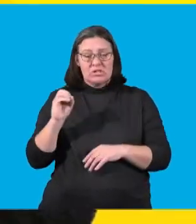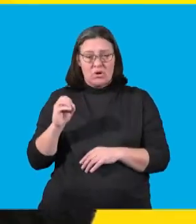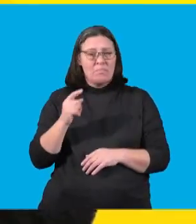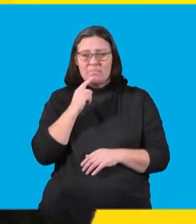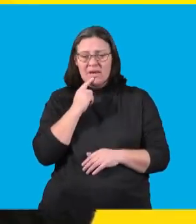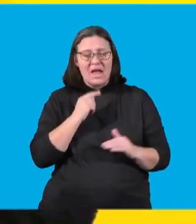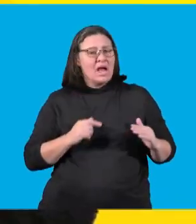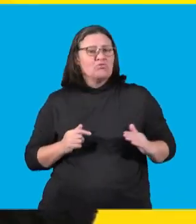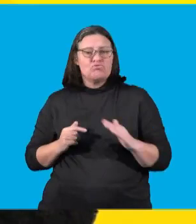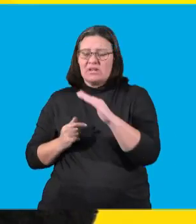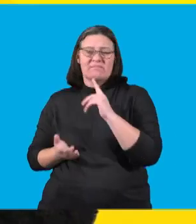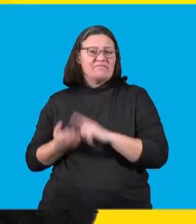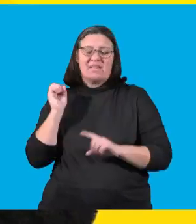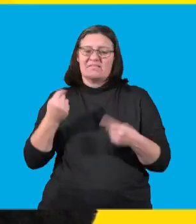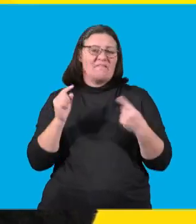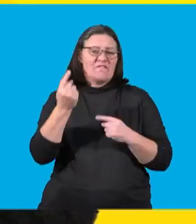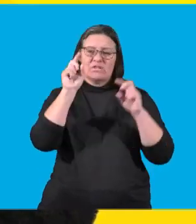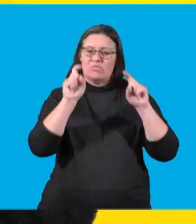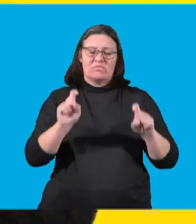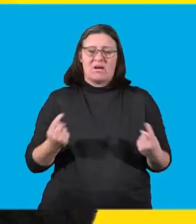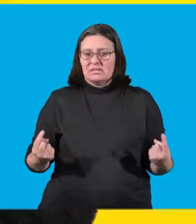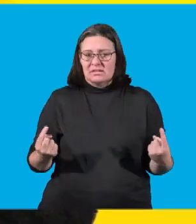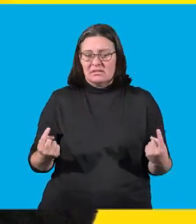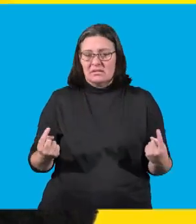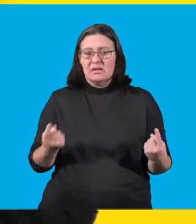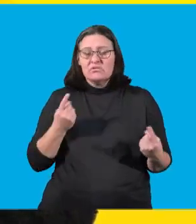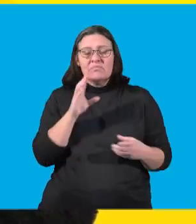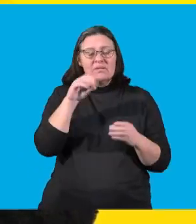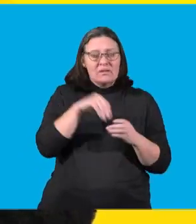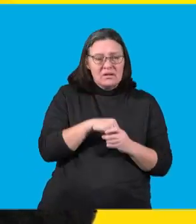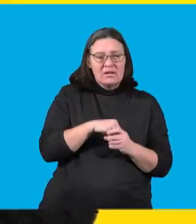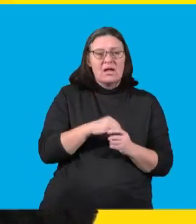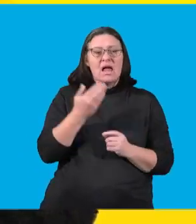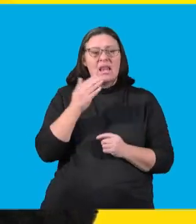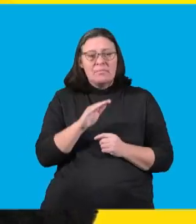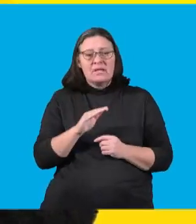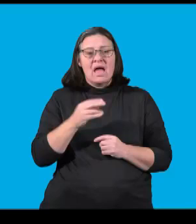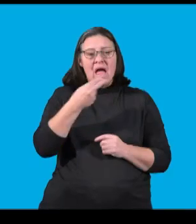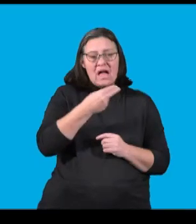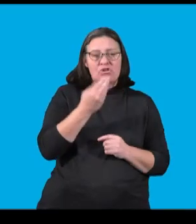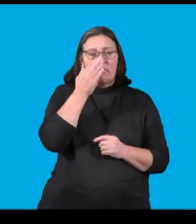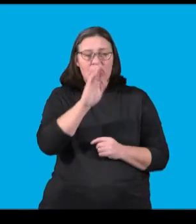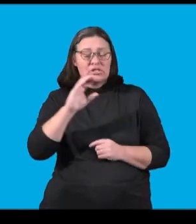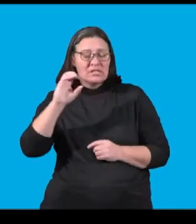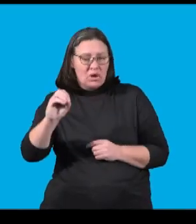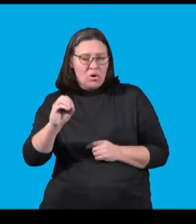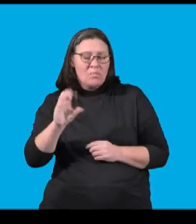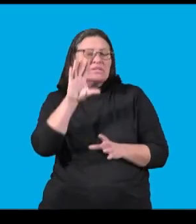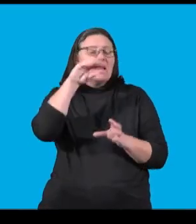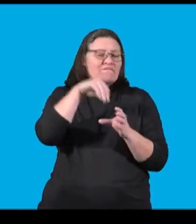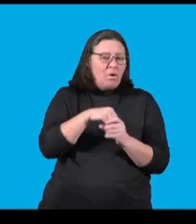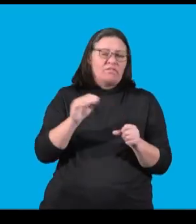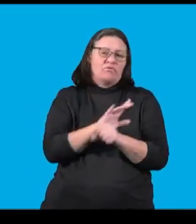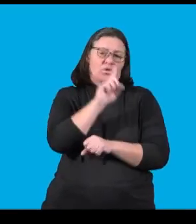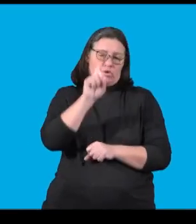even finding the gradient by first principles. So you have to include the limit as h approaches 0 through the